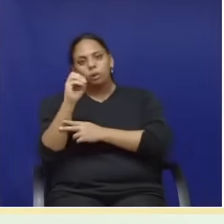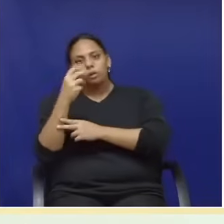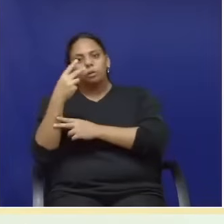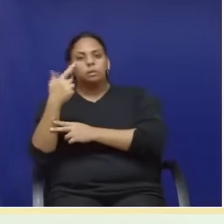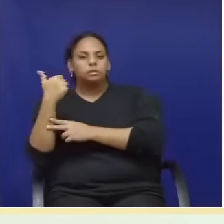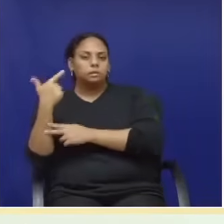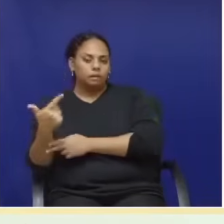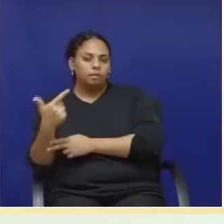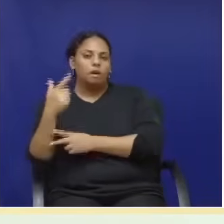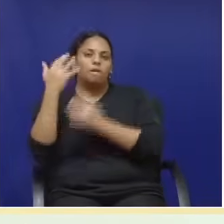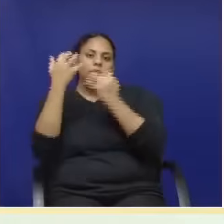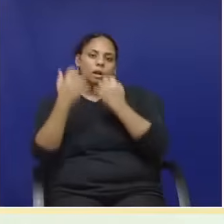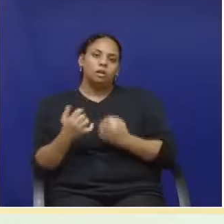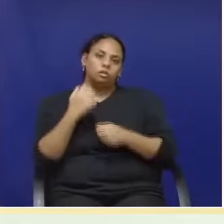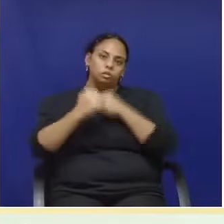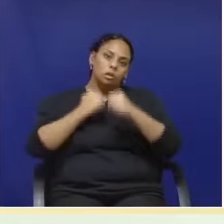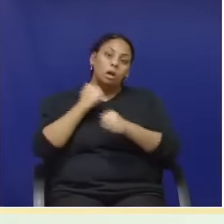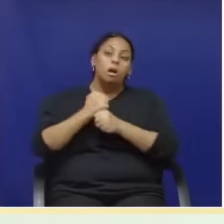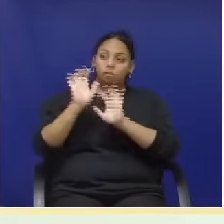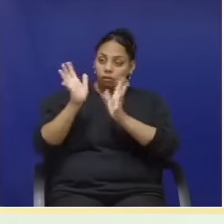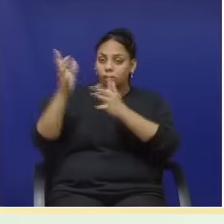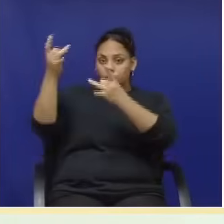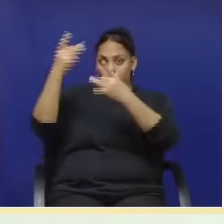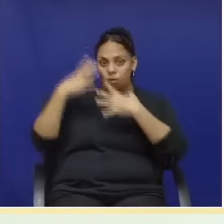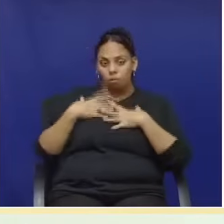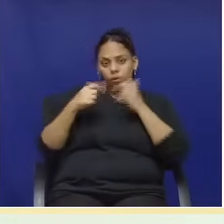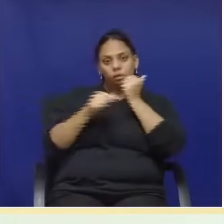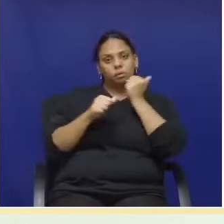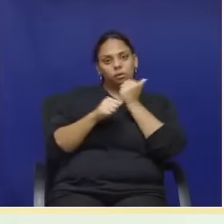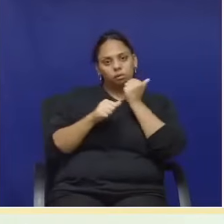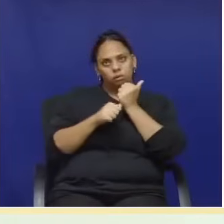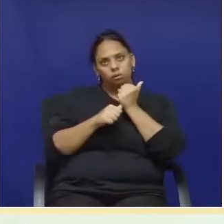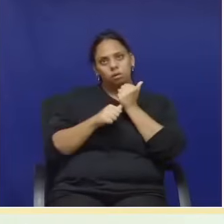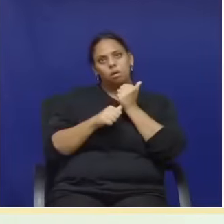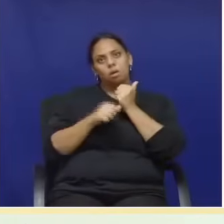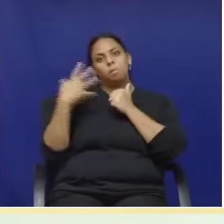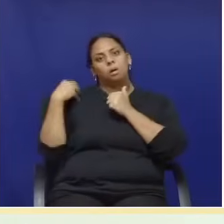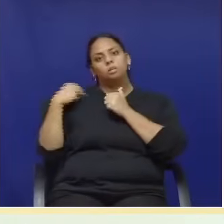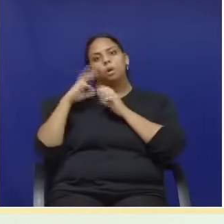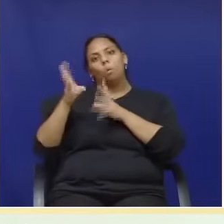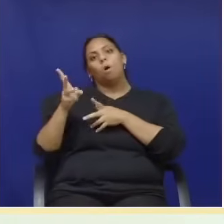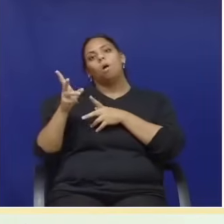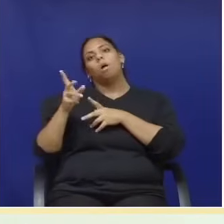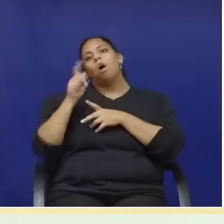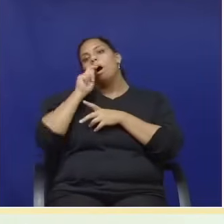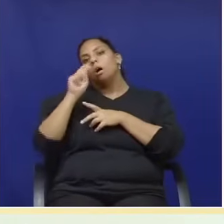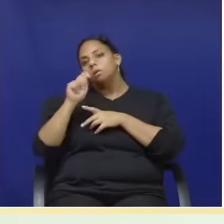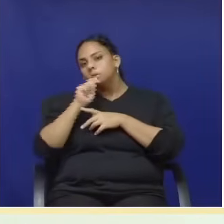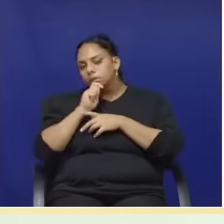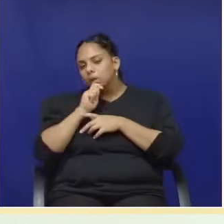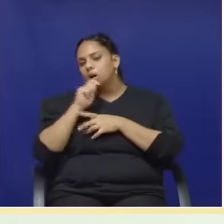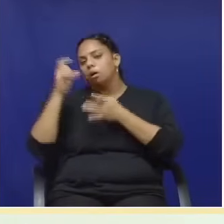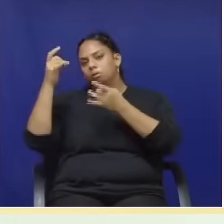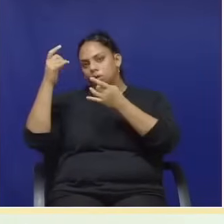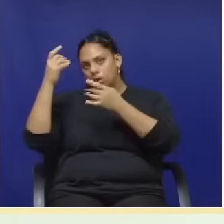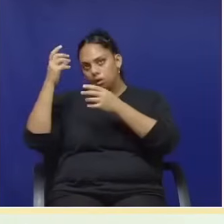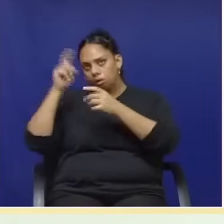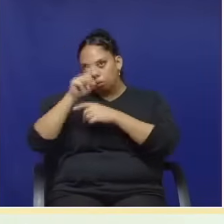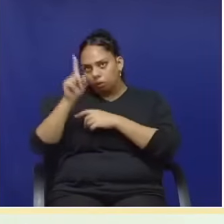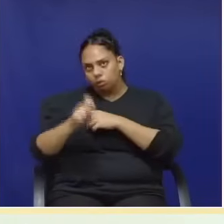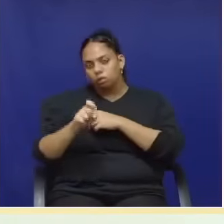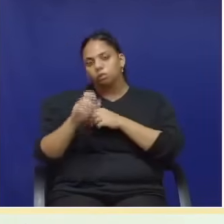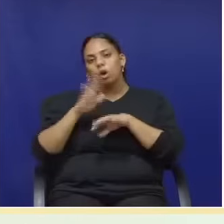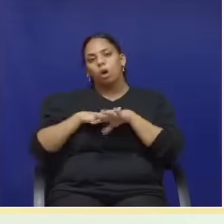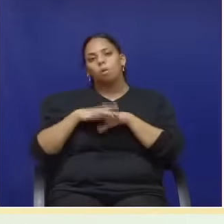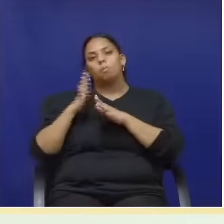financial year? I've been informed that the Deputy Minister will be answering the questions on behalf of the Minister. The Honourable Deputy